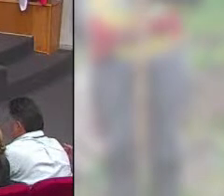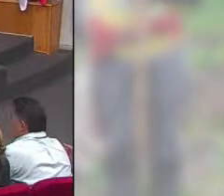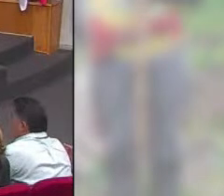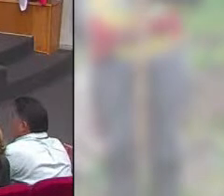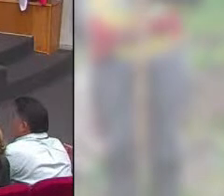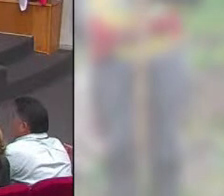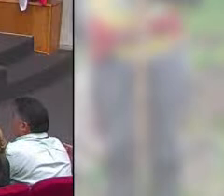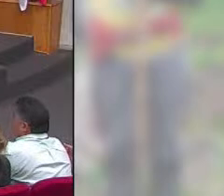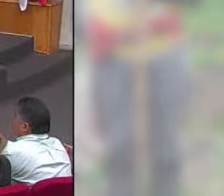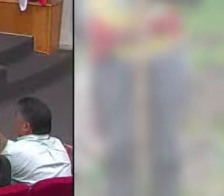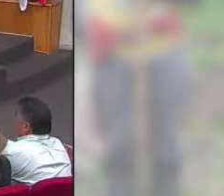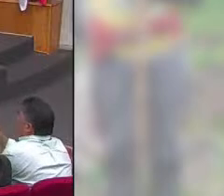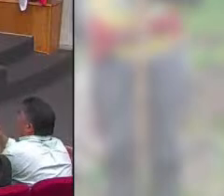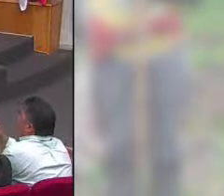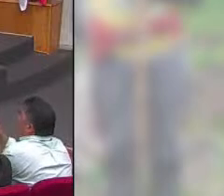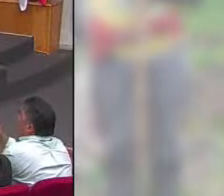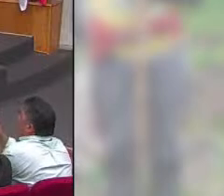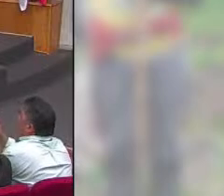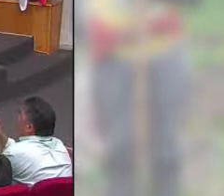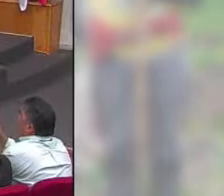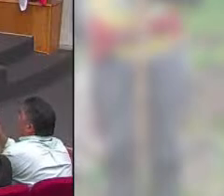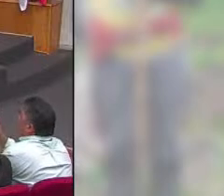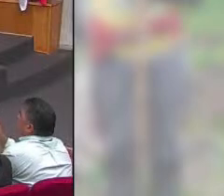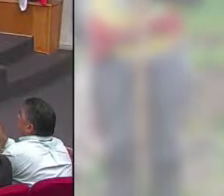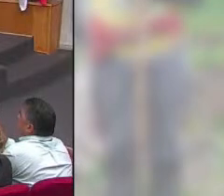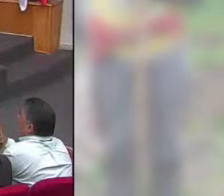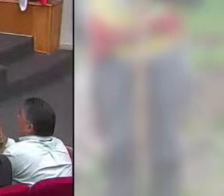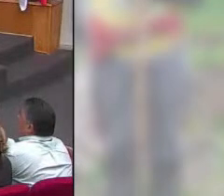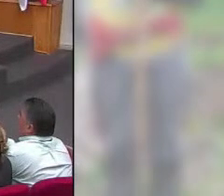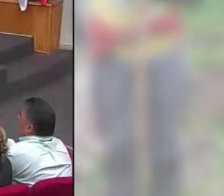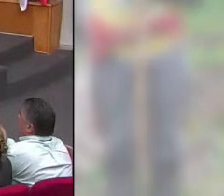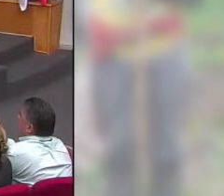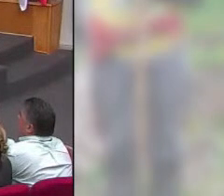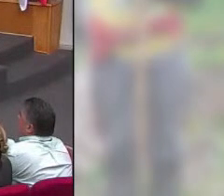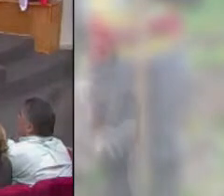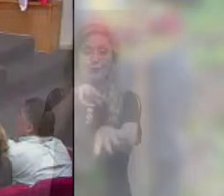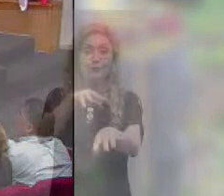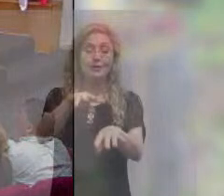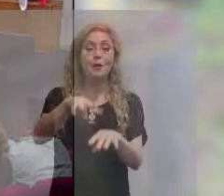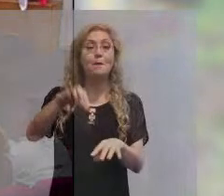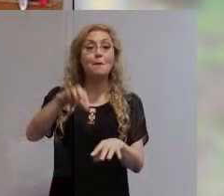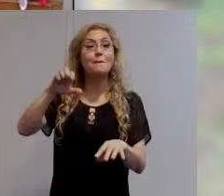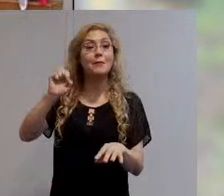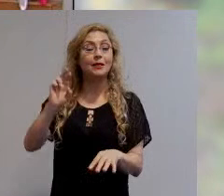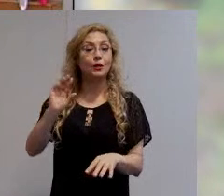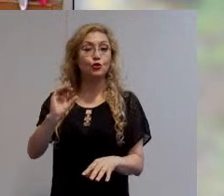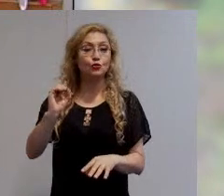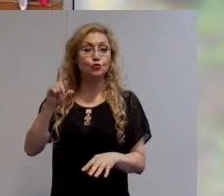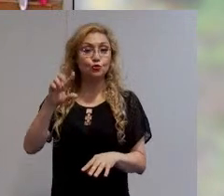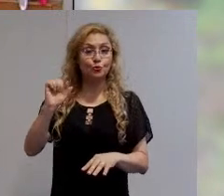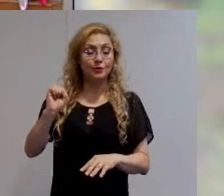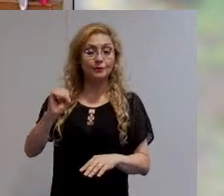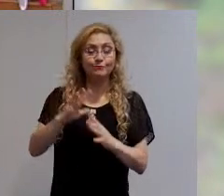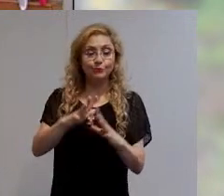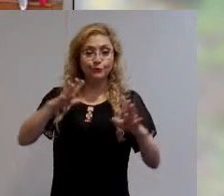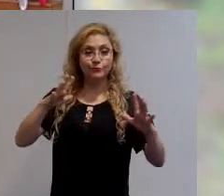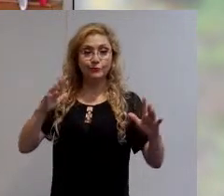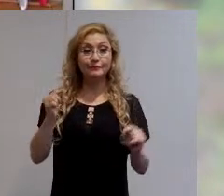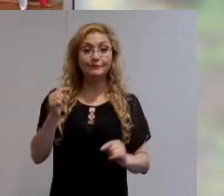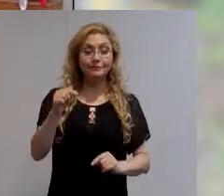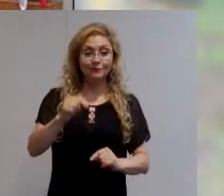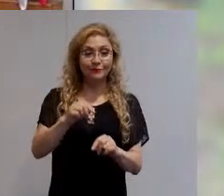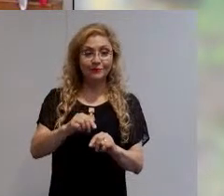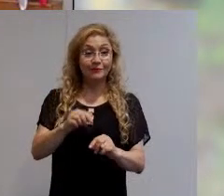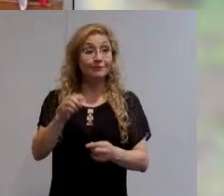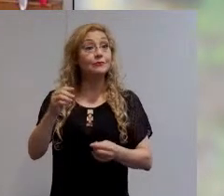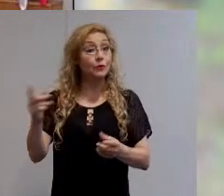Decade for Family Farming. This is also the closing event of the second conference on family farming of expanded Mercosur. This